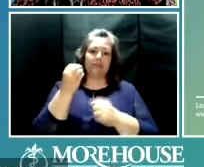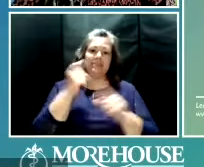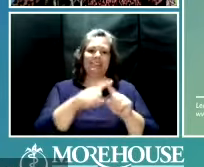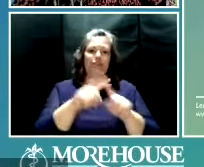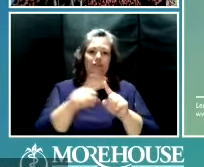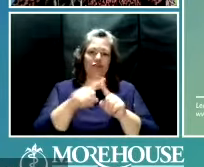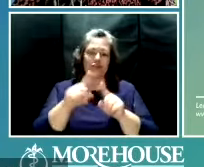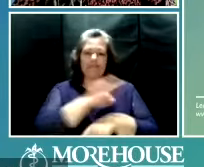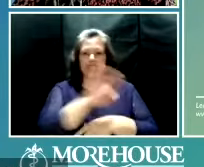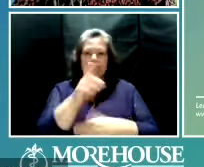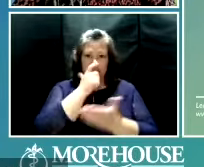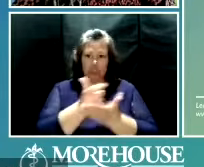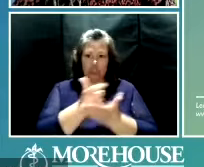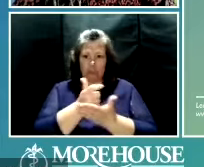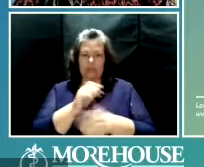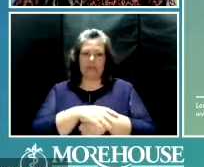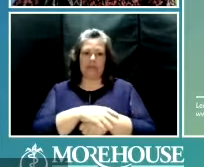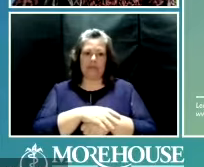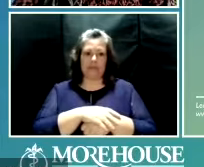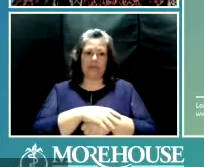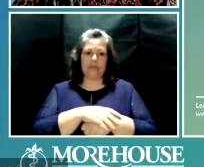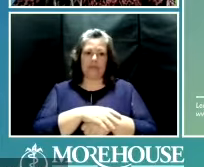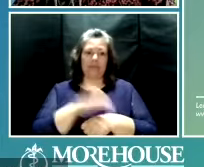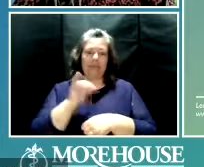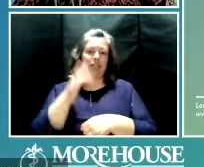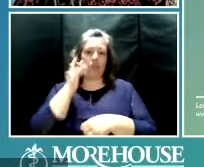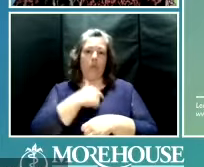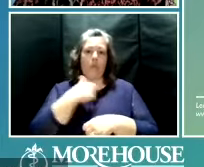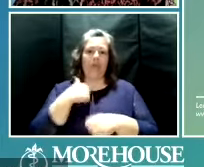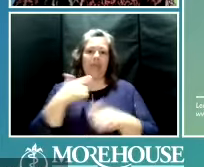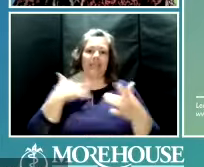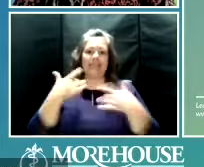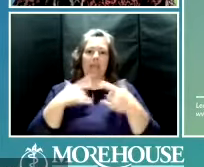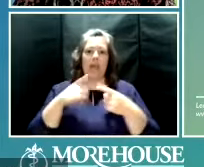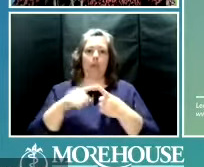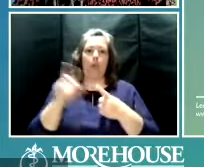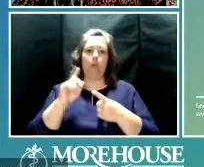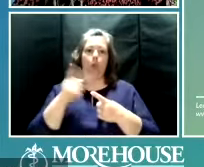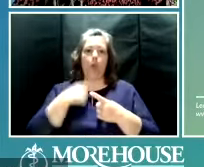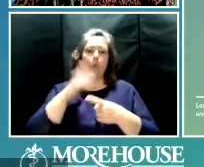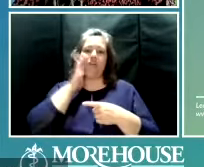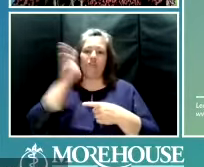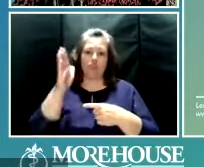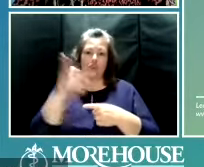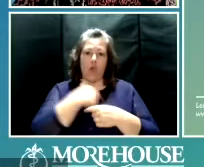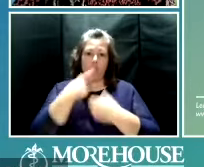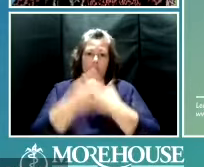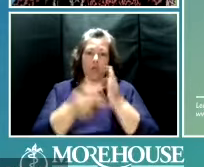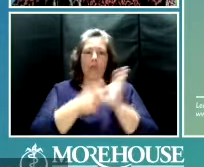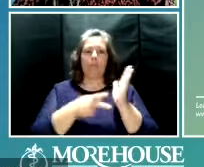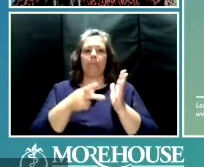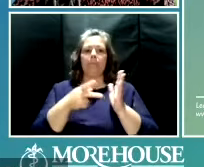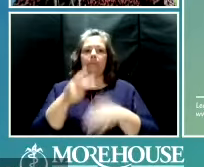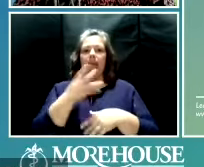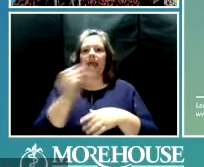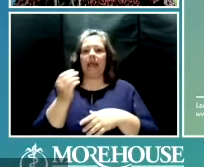interest. And so that is why we are excited about where we're going with our programs. And as we